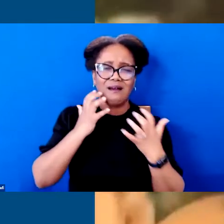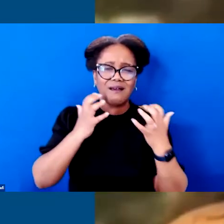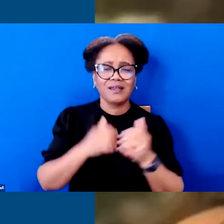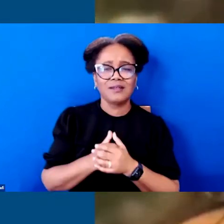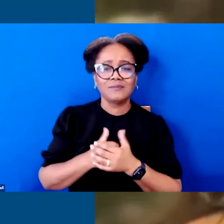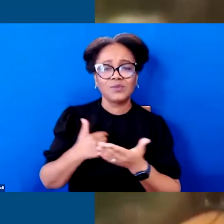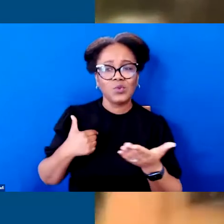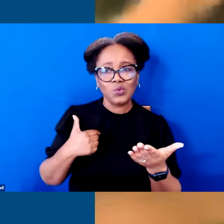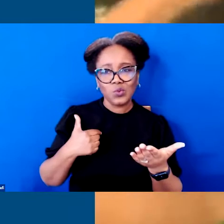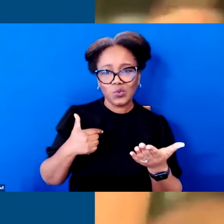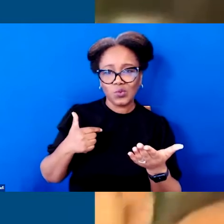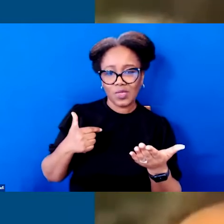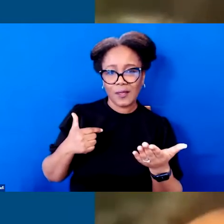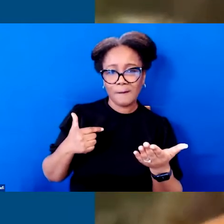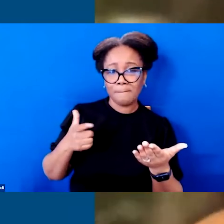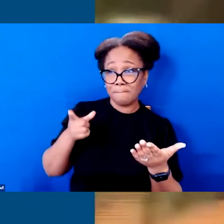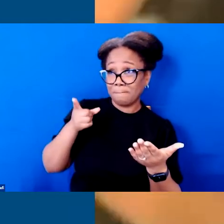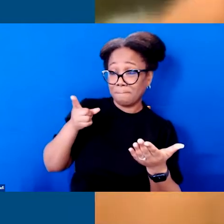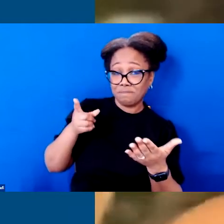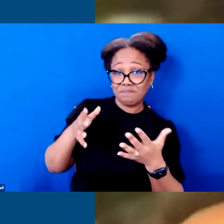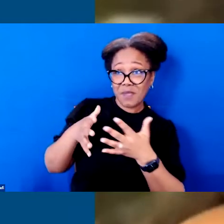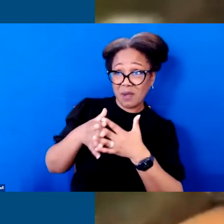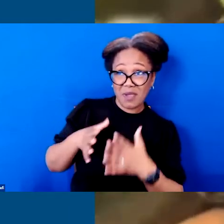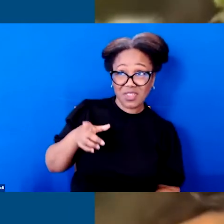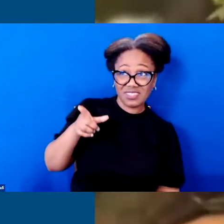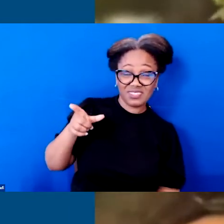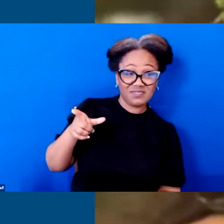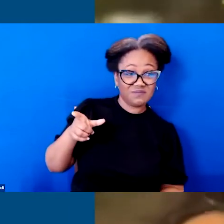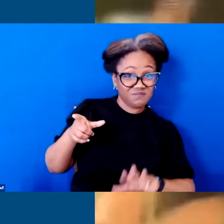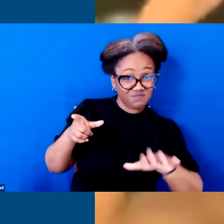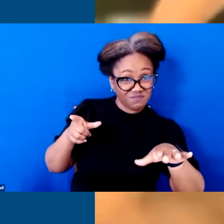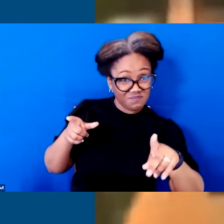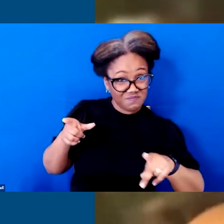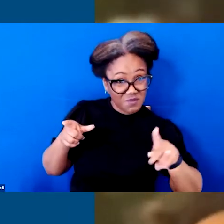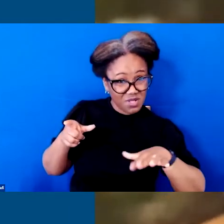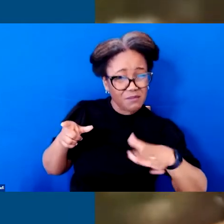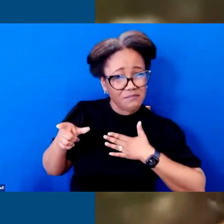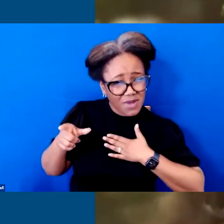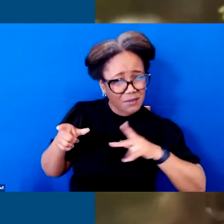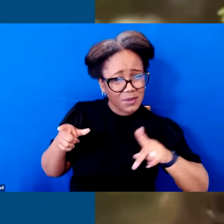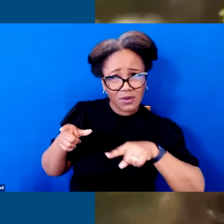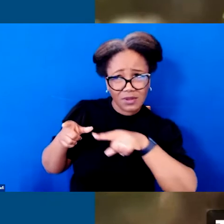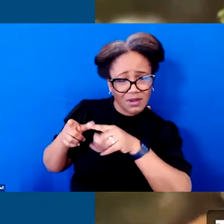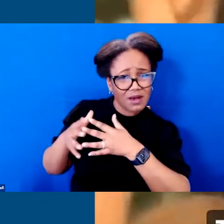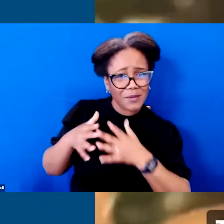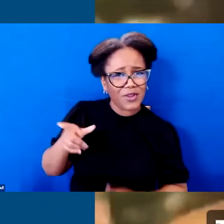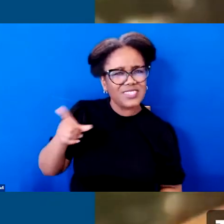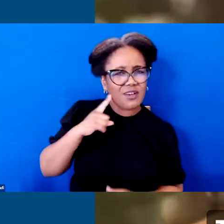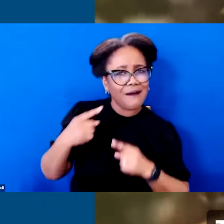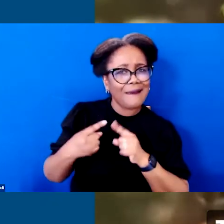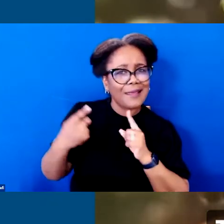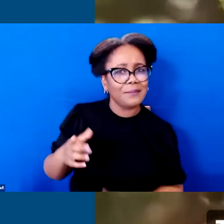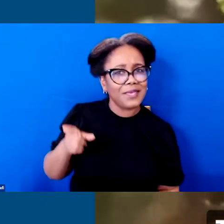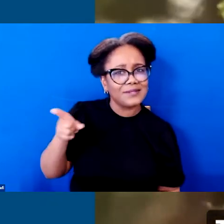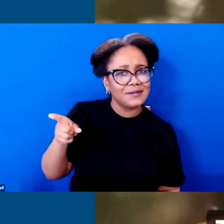our enemies, and you must understand that. They are our enemies. They took our land. They imprisoned